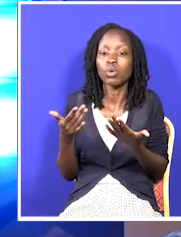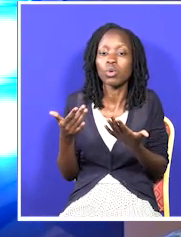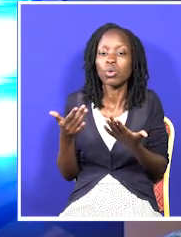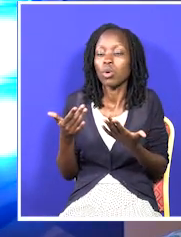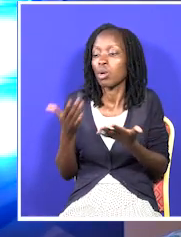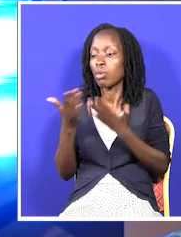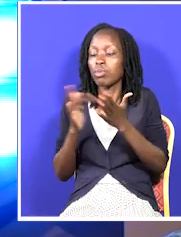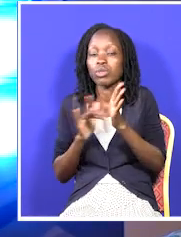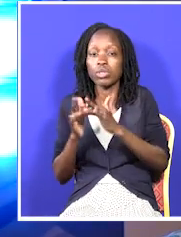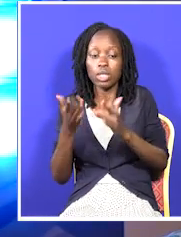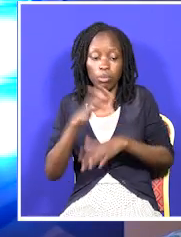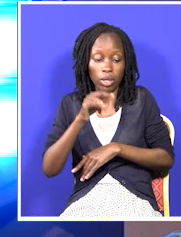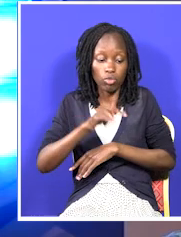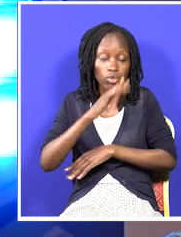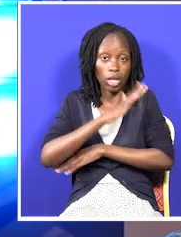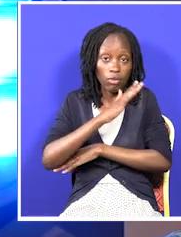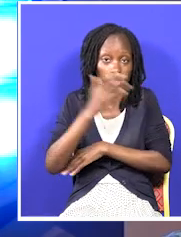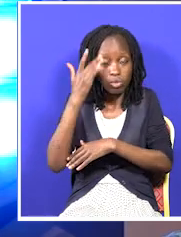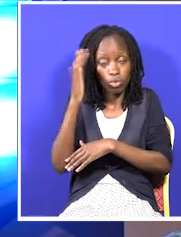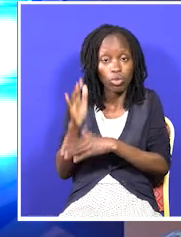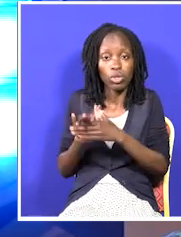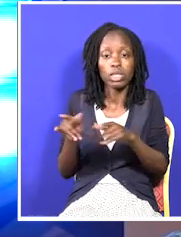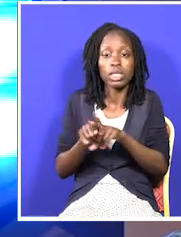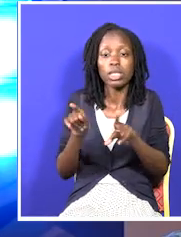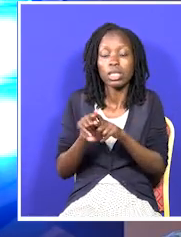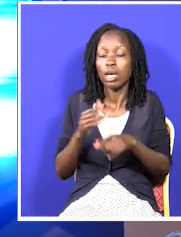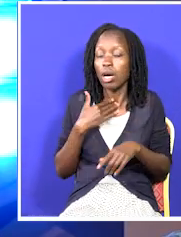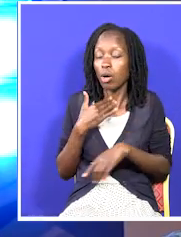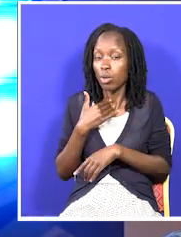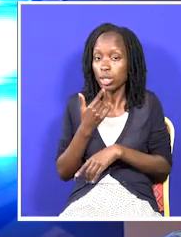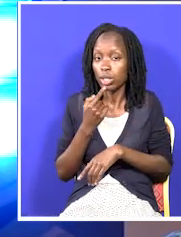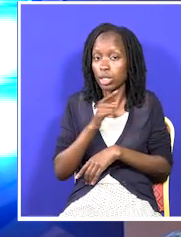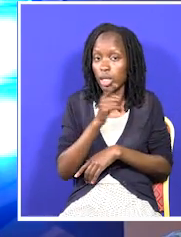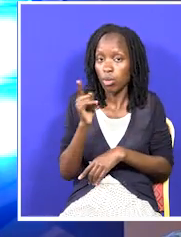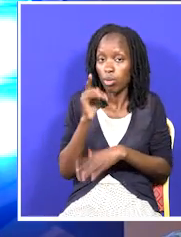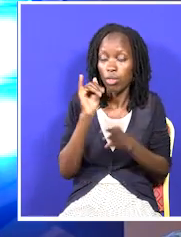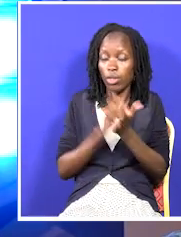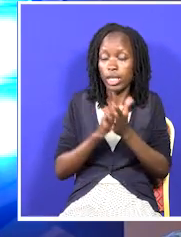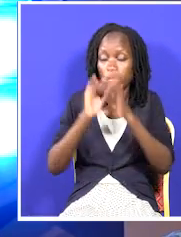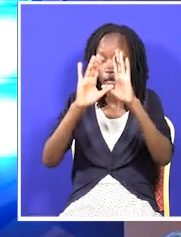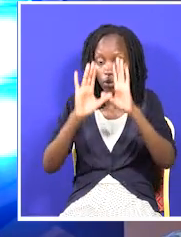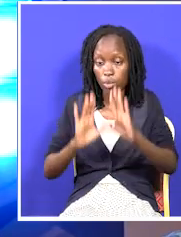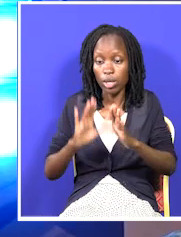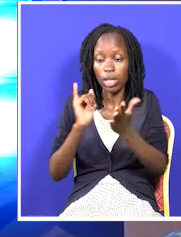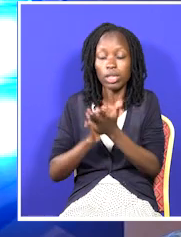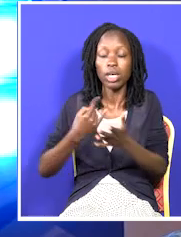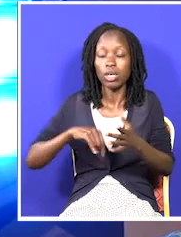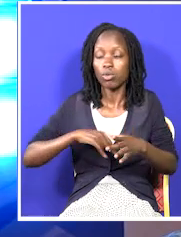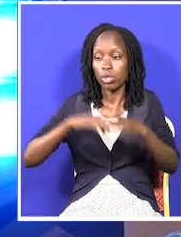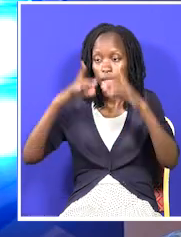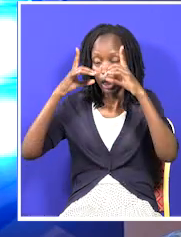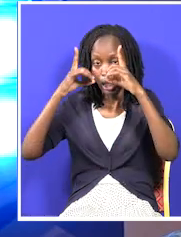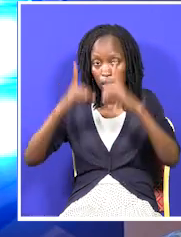it might be this afternoon. You never know. And therefore, I want to bring to us that it is important that we make this